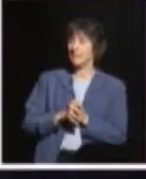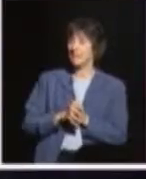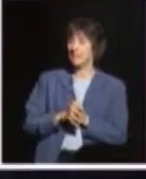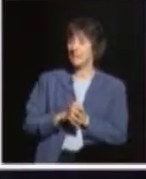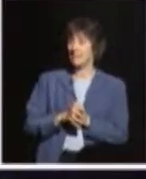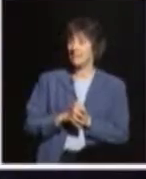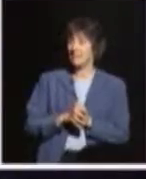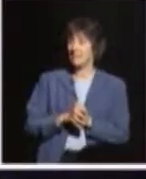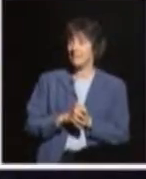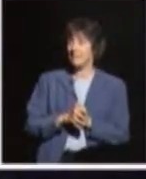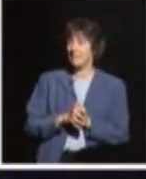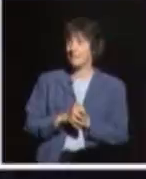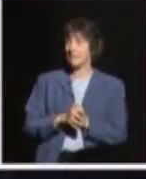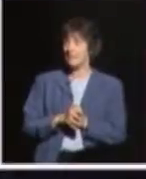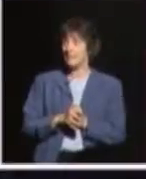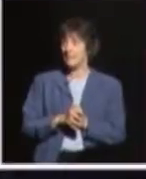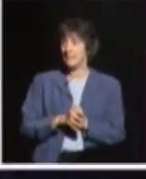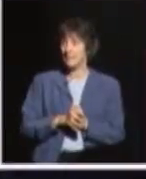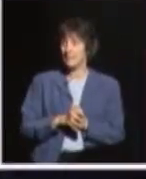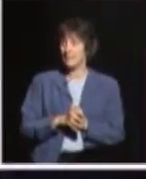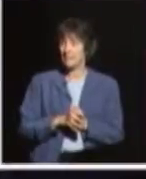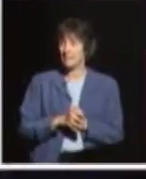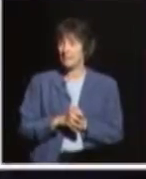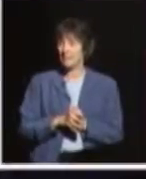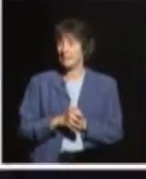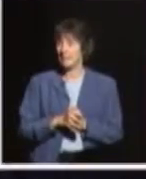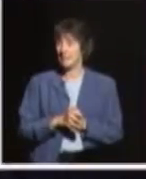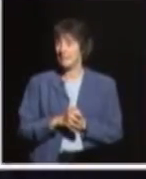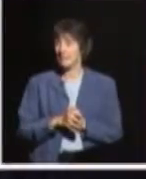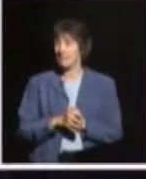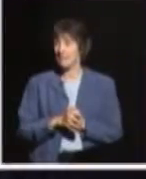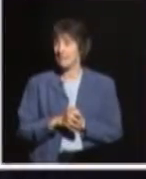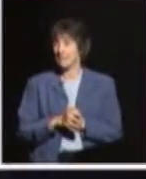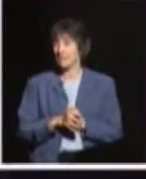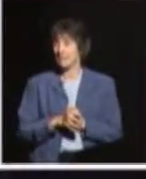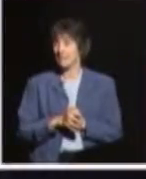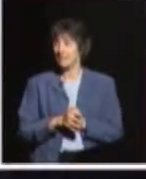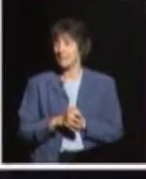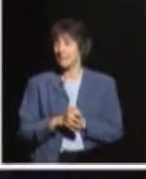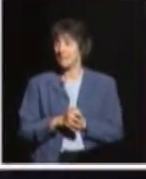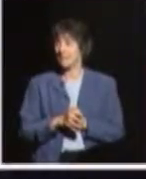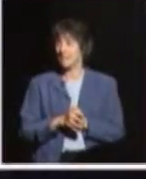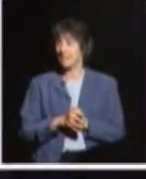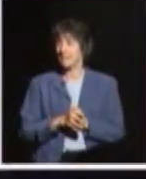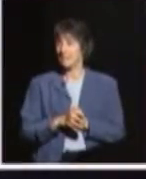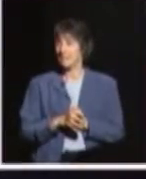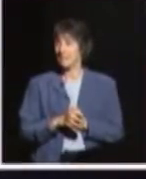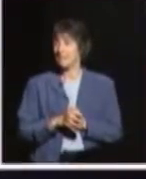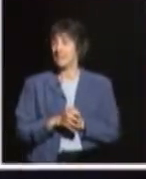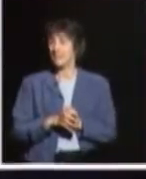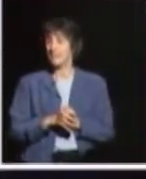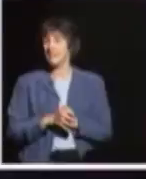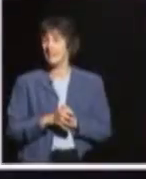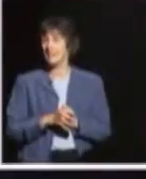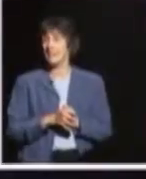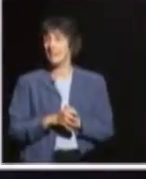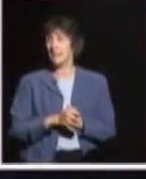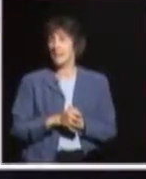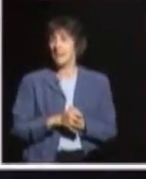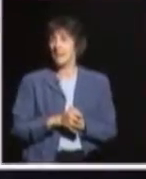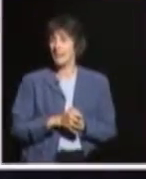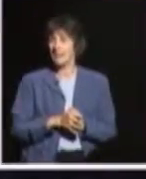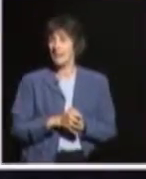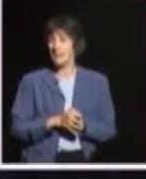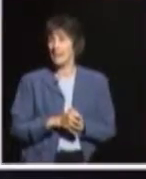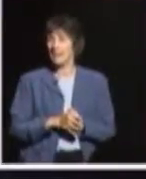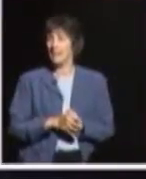Thank you very much for your honesty, and I'm looking forward to reading your information, you reading the information, and thank you